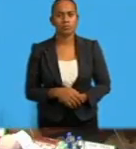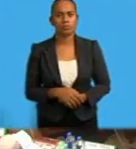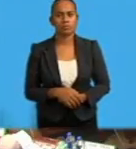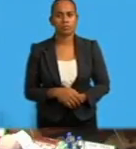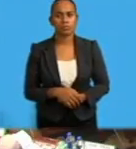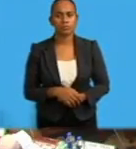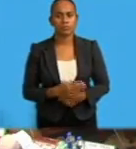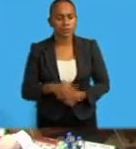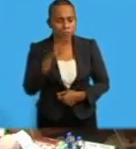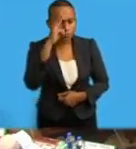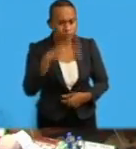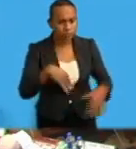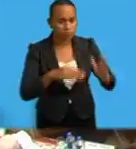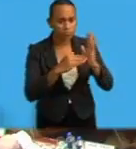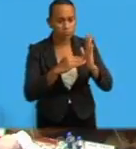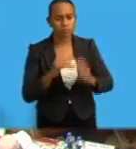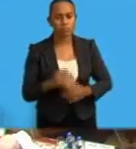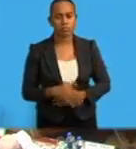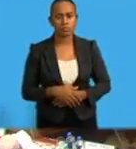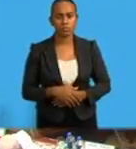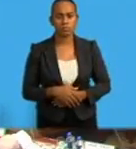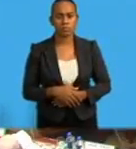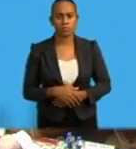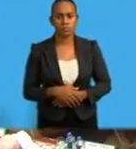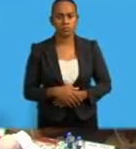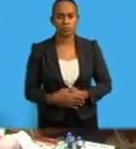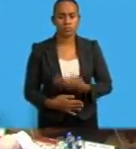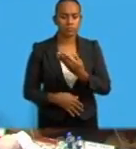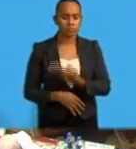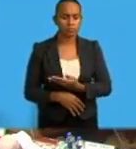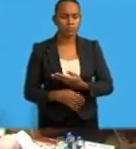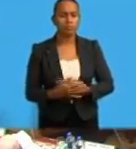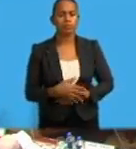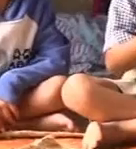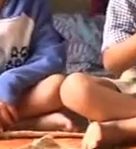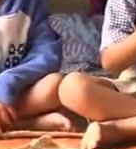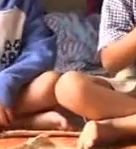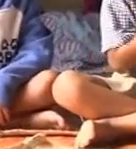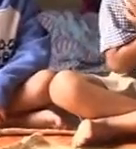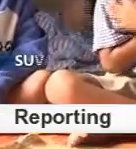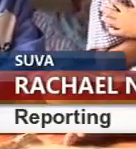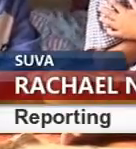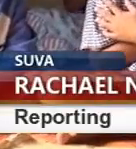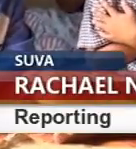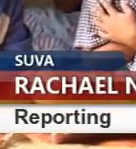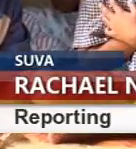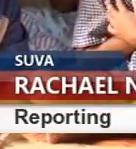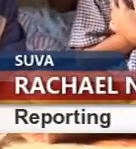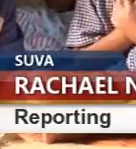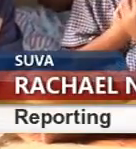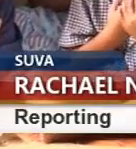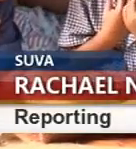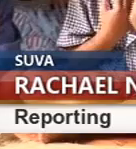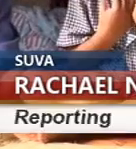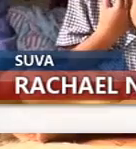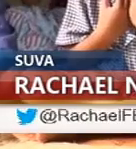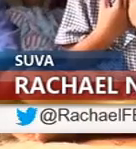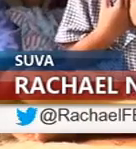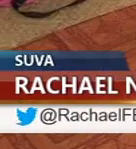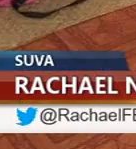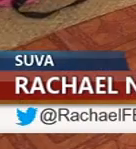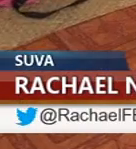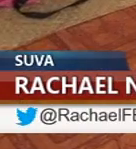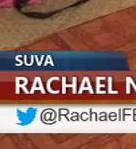Again, the Honourable Member doesn't understand. They were not given salaries. They are wage earners. An intense back-and-forth debate on ECE